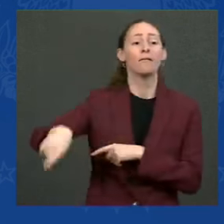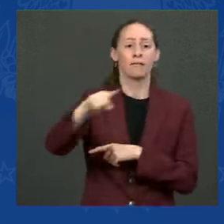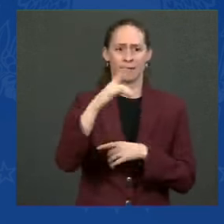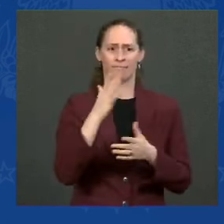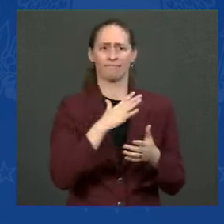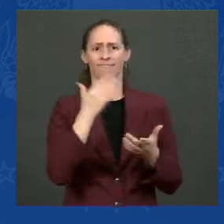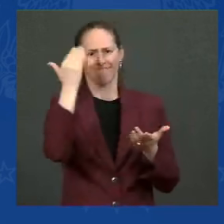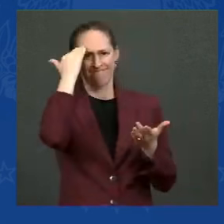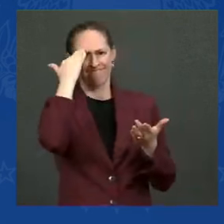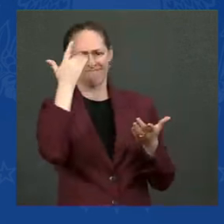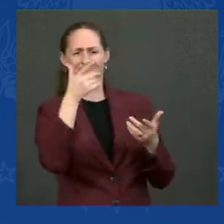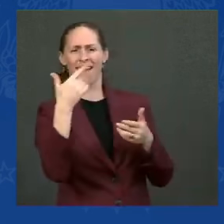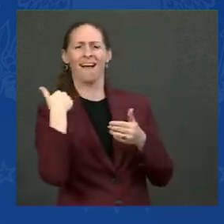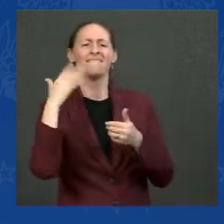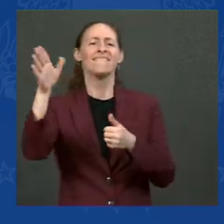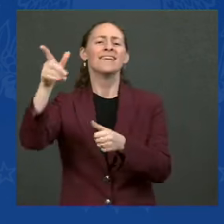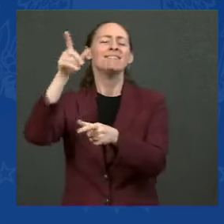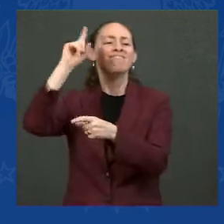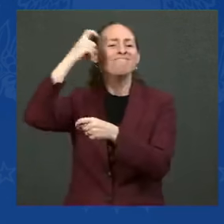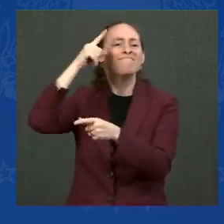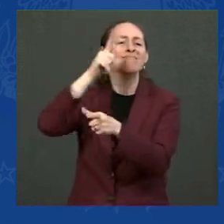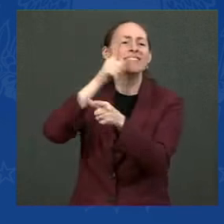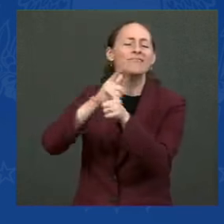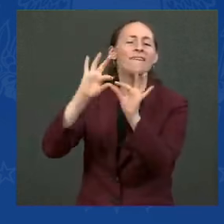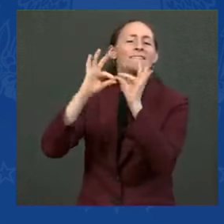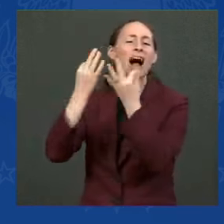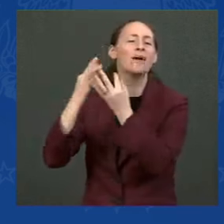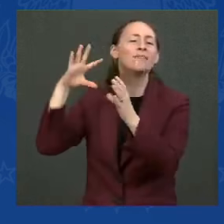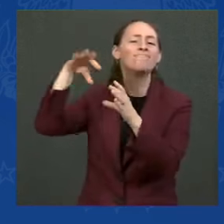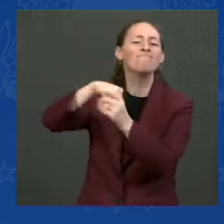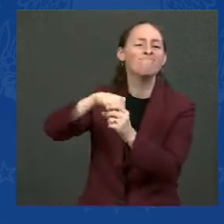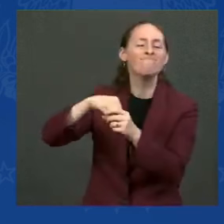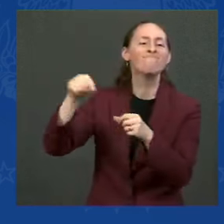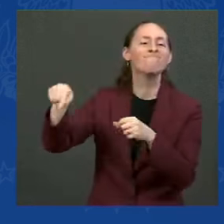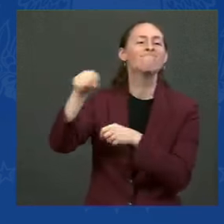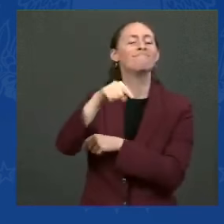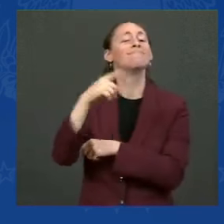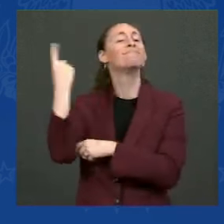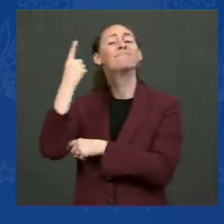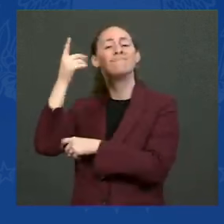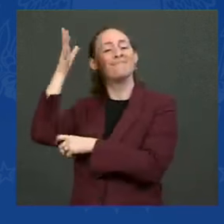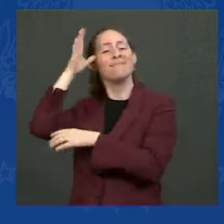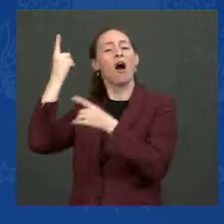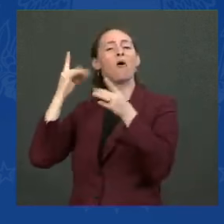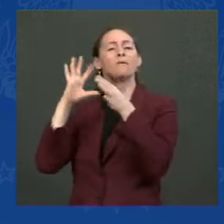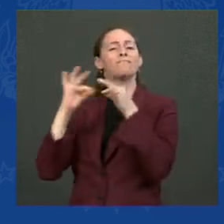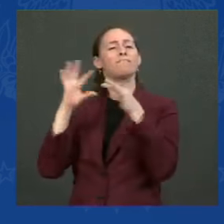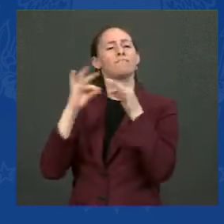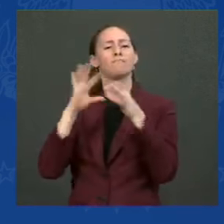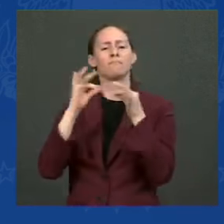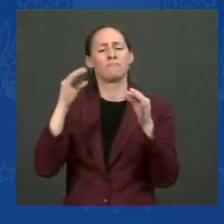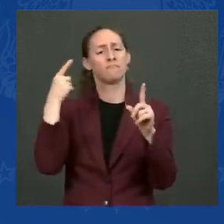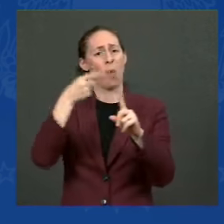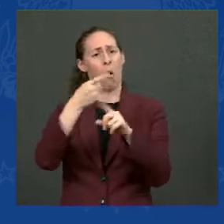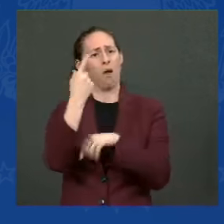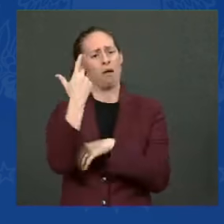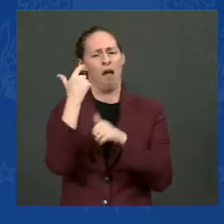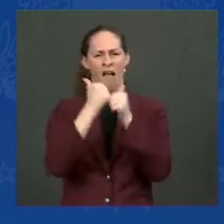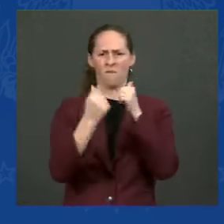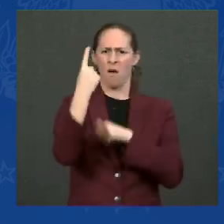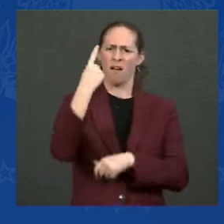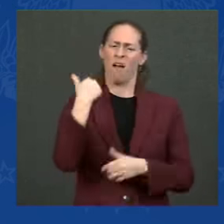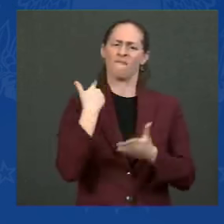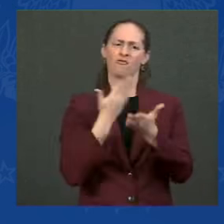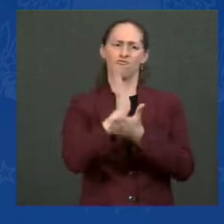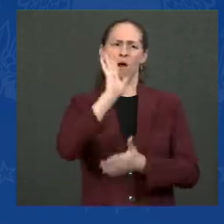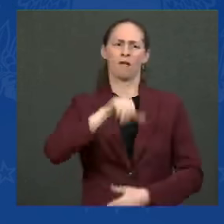8 years. My dad used to have an expression. He used to say, everyone's entitled to be treated with dignity. And Joey, a job's a hell of